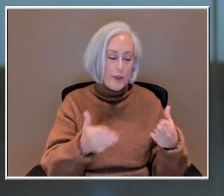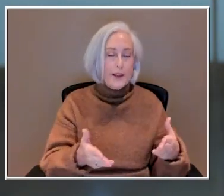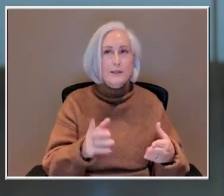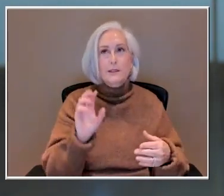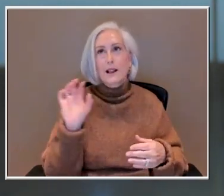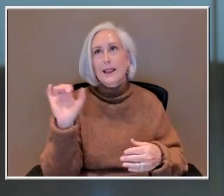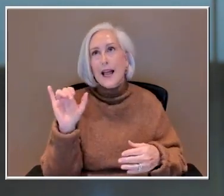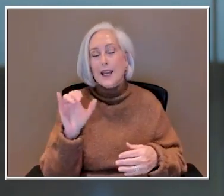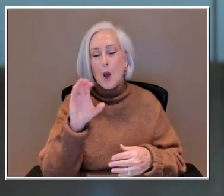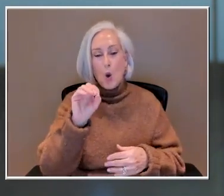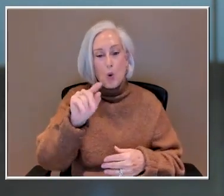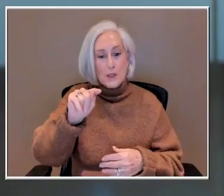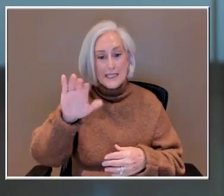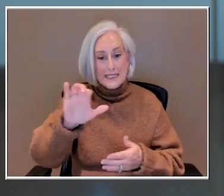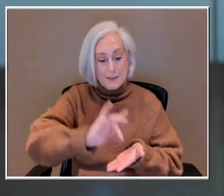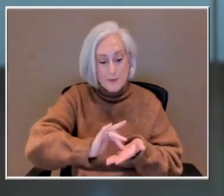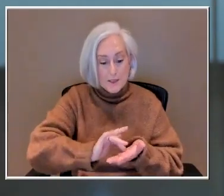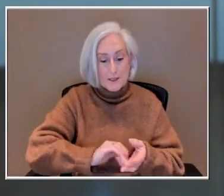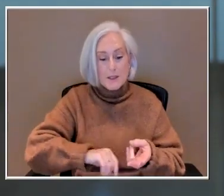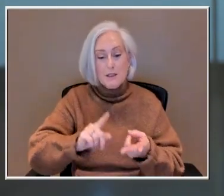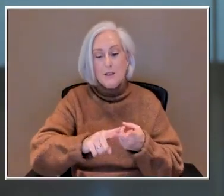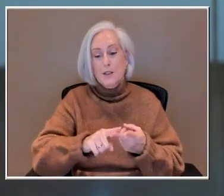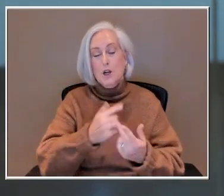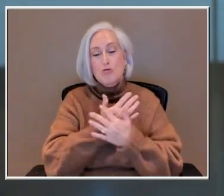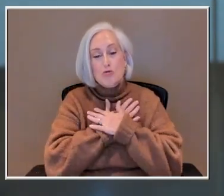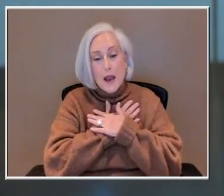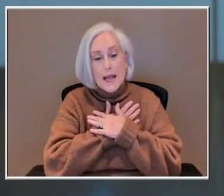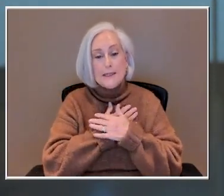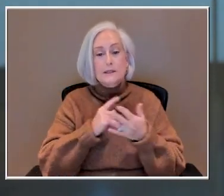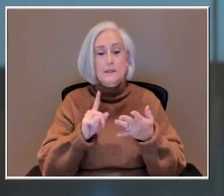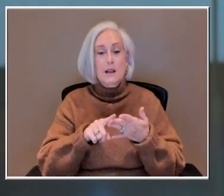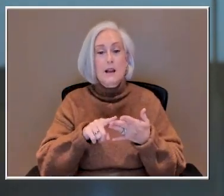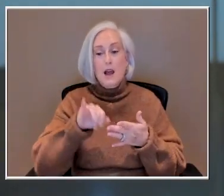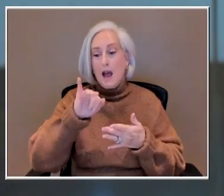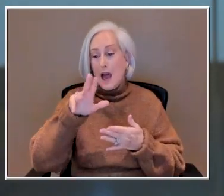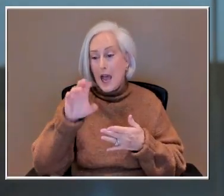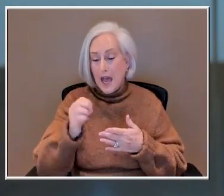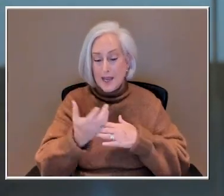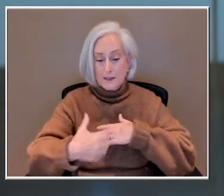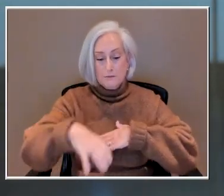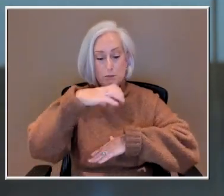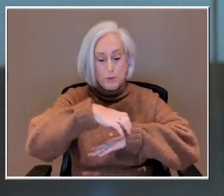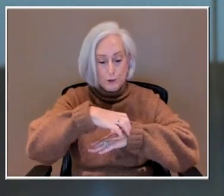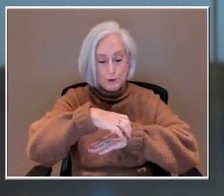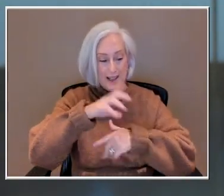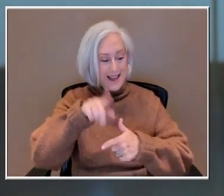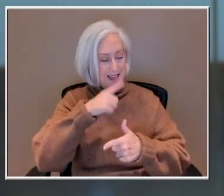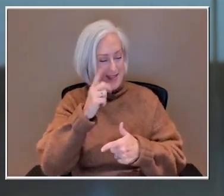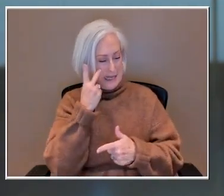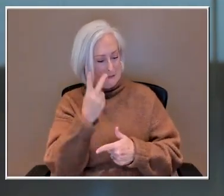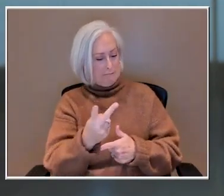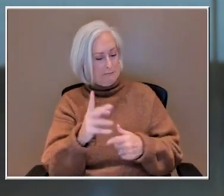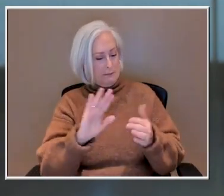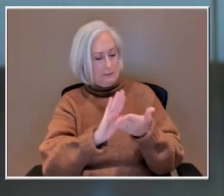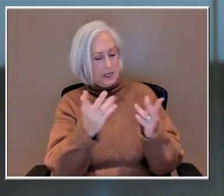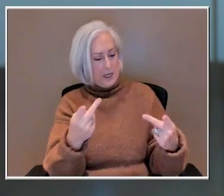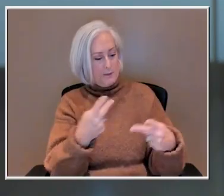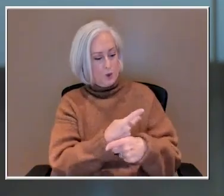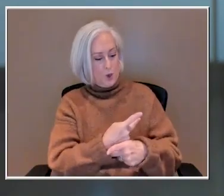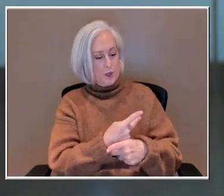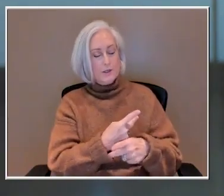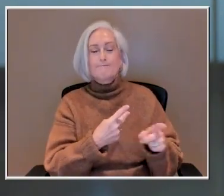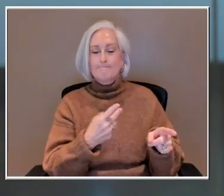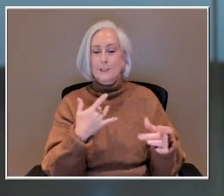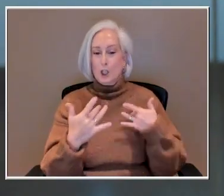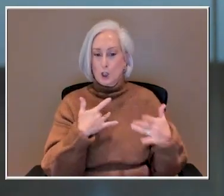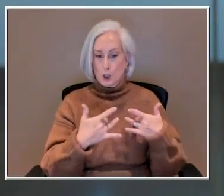rest and ice, and things are continuing to get worse a number of days into it, that can be concerning. If you're seeing a large lump developing